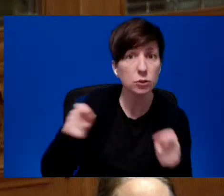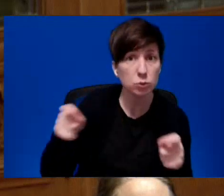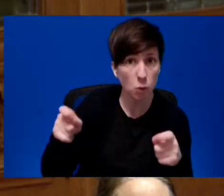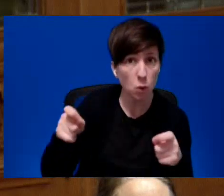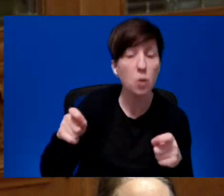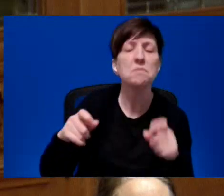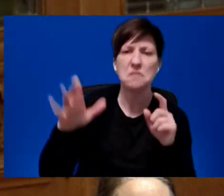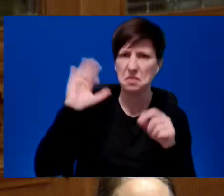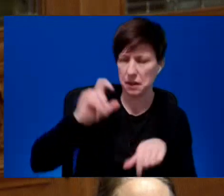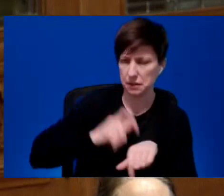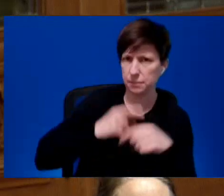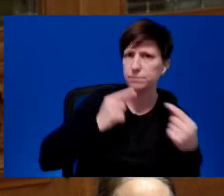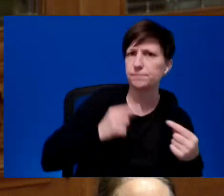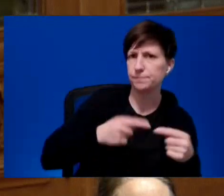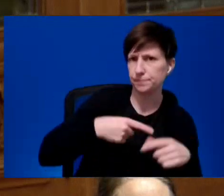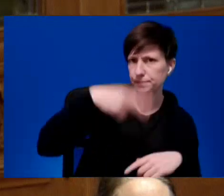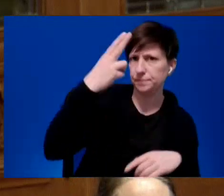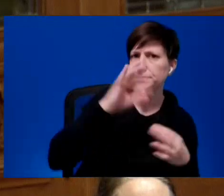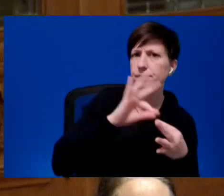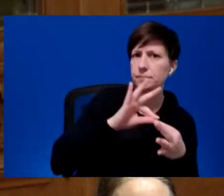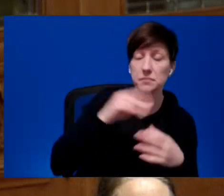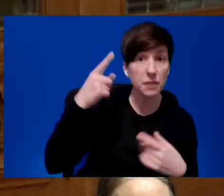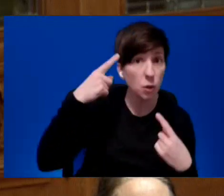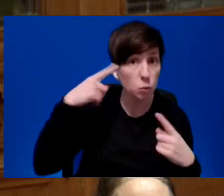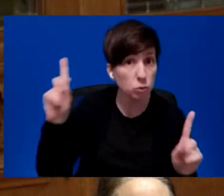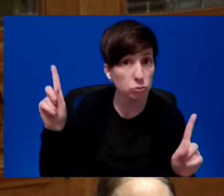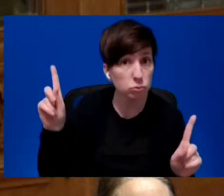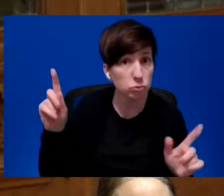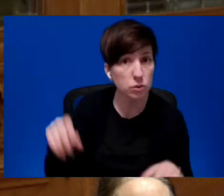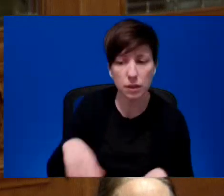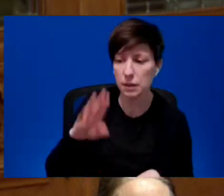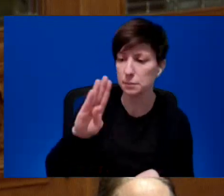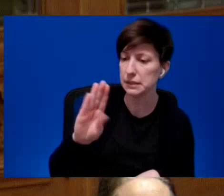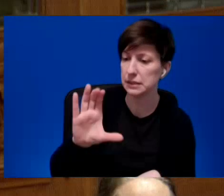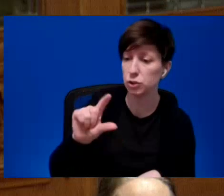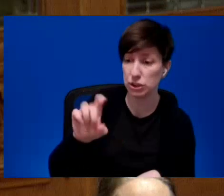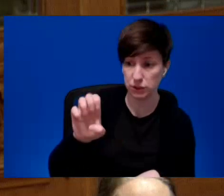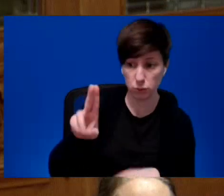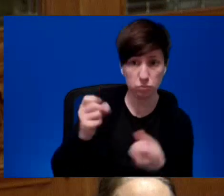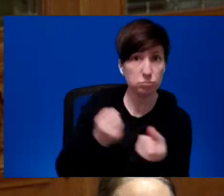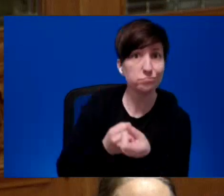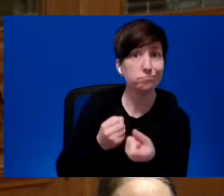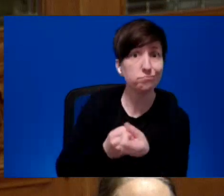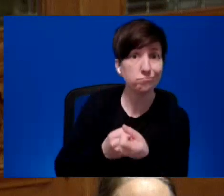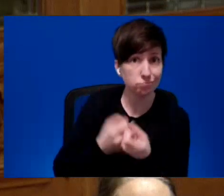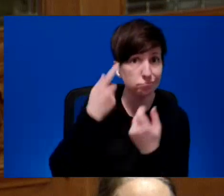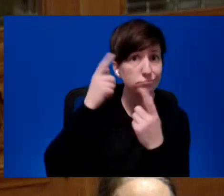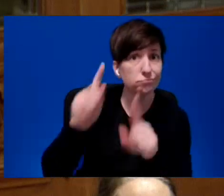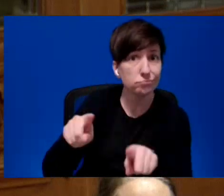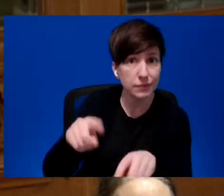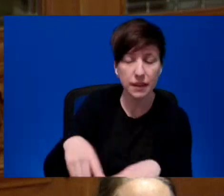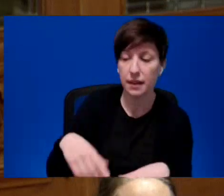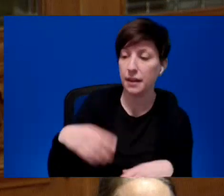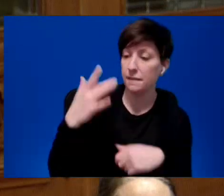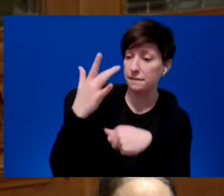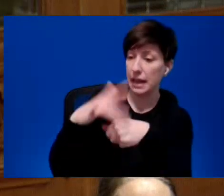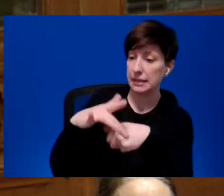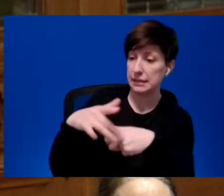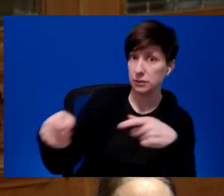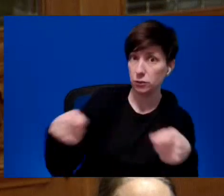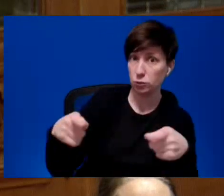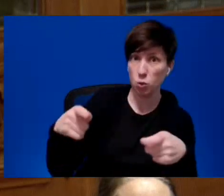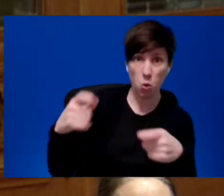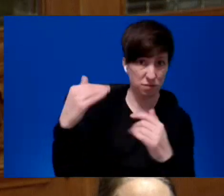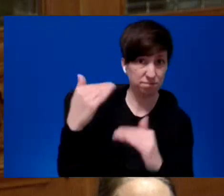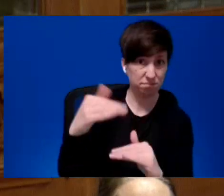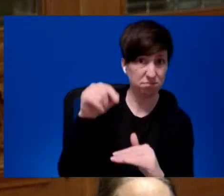Advocates, including the BCGEU, have been loud and clear. Bringing back vacancy control would make an immediate, tangible difference for renters. My